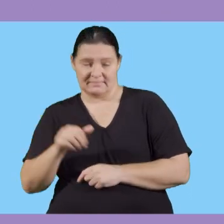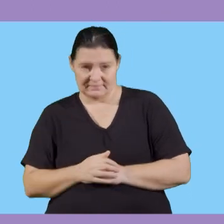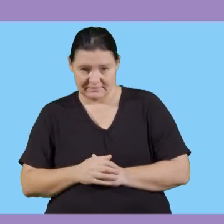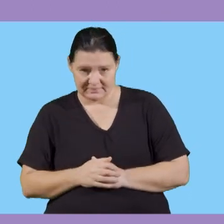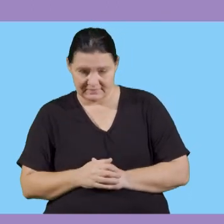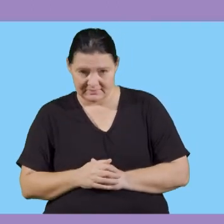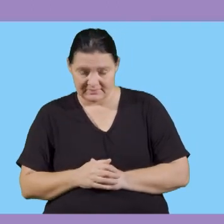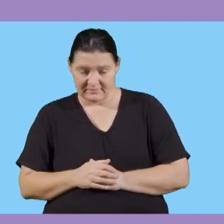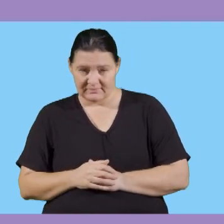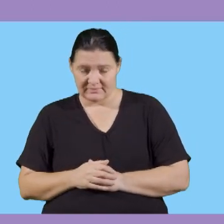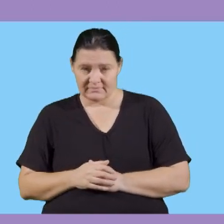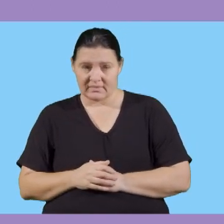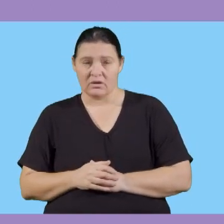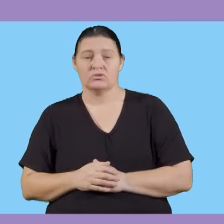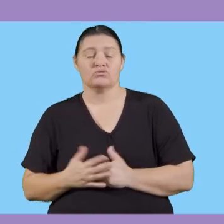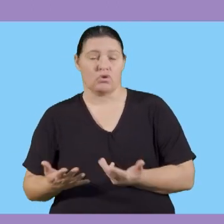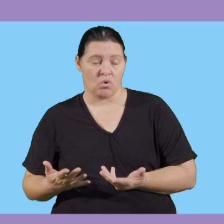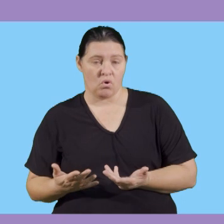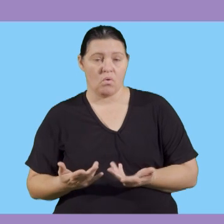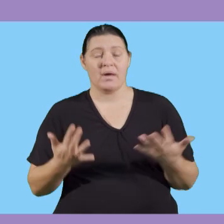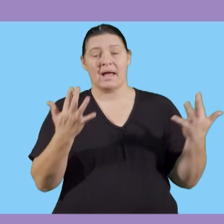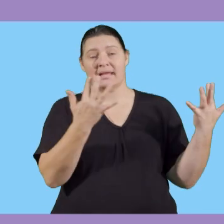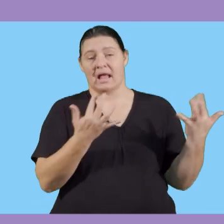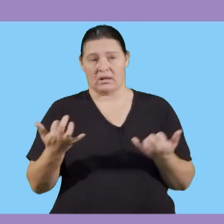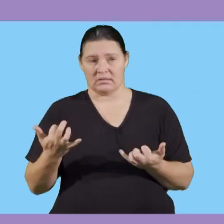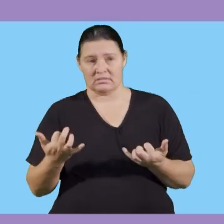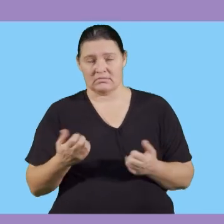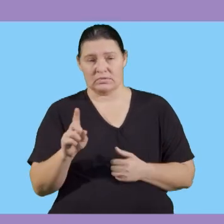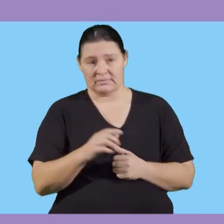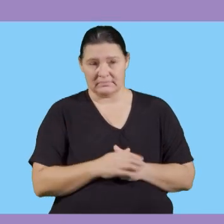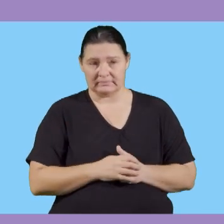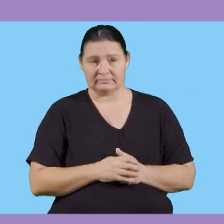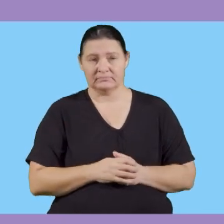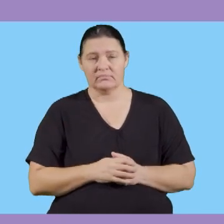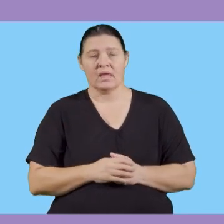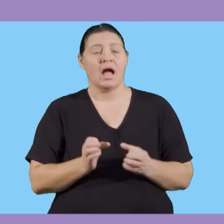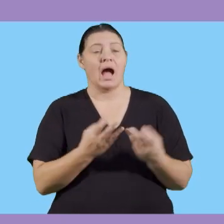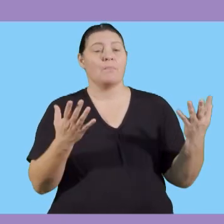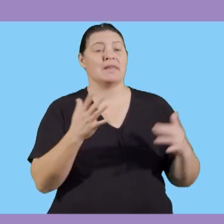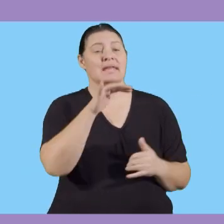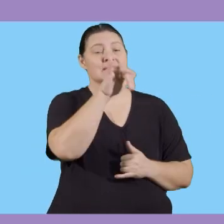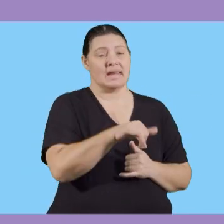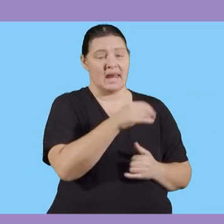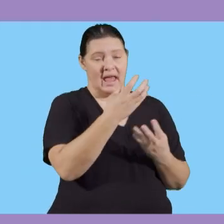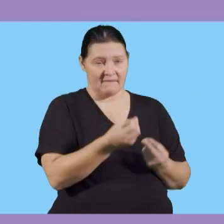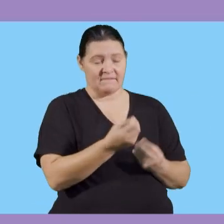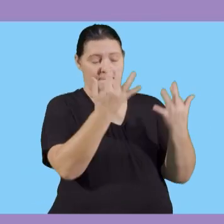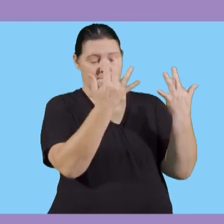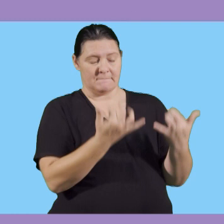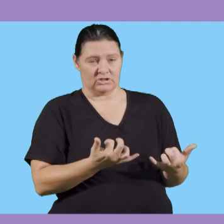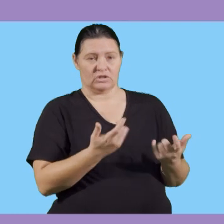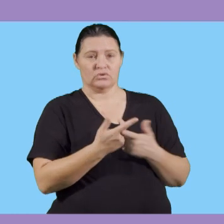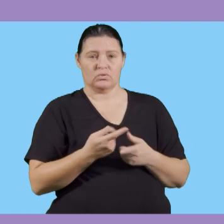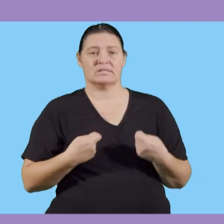46 cents. So now we need to calculate the following. How many yens did he budget